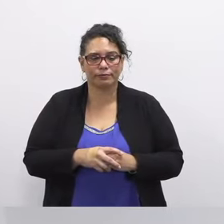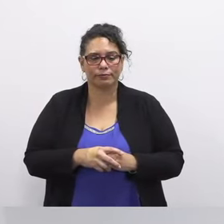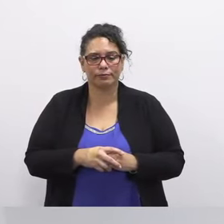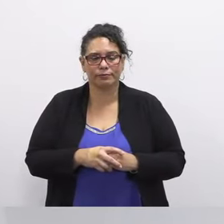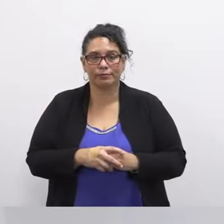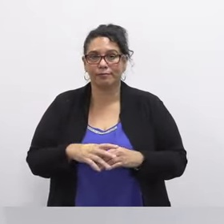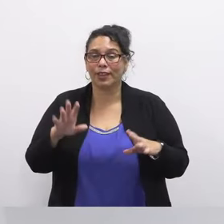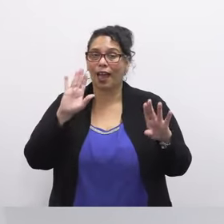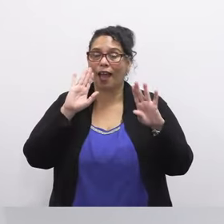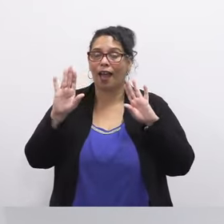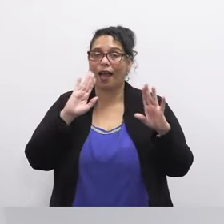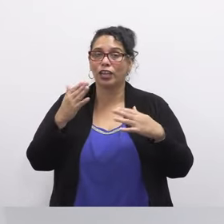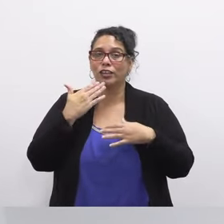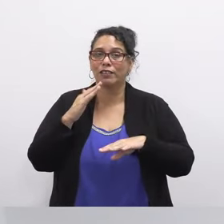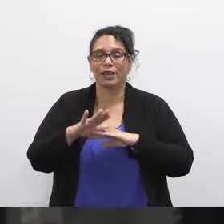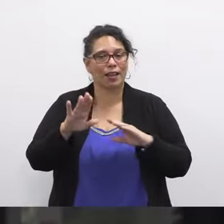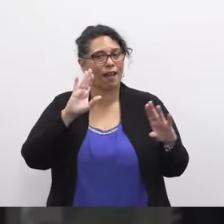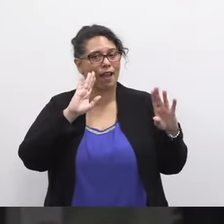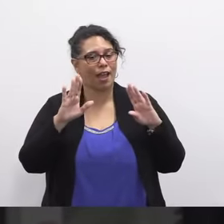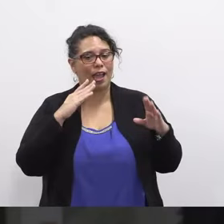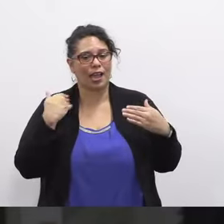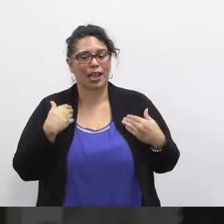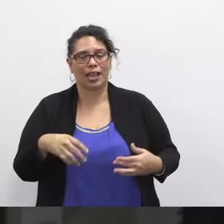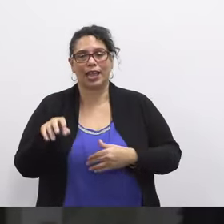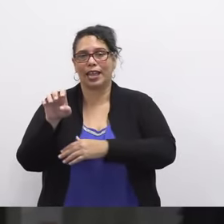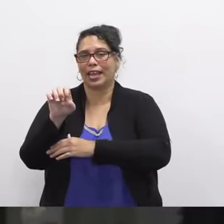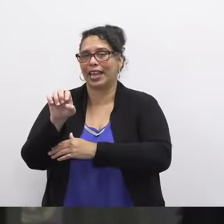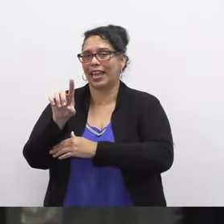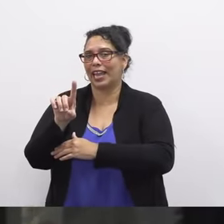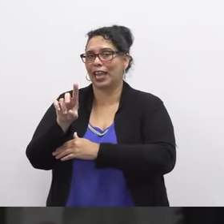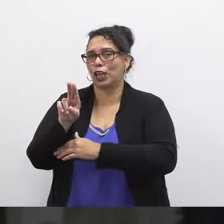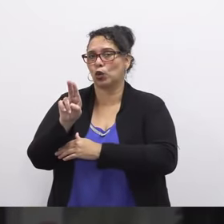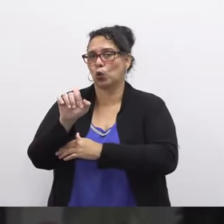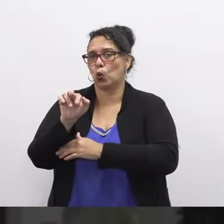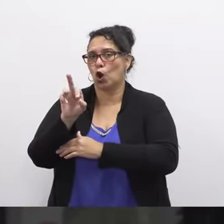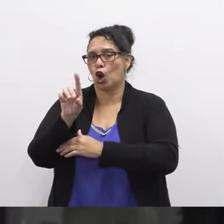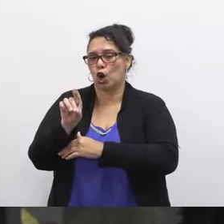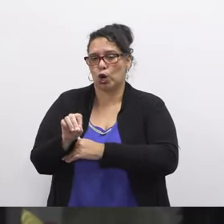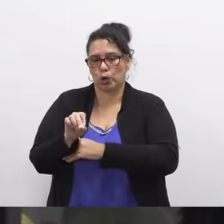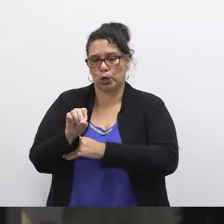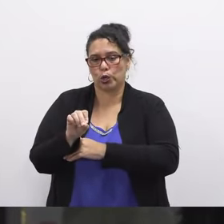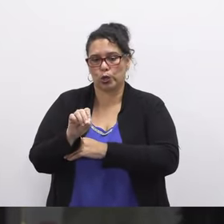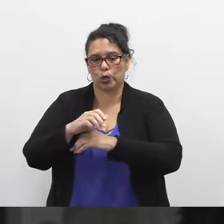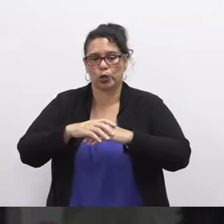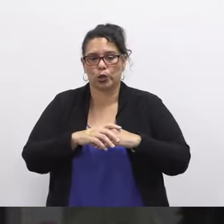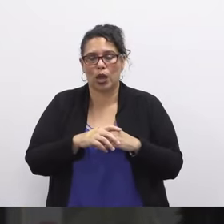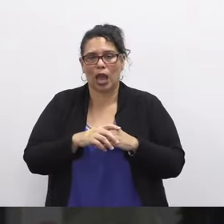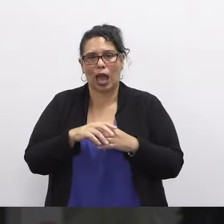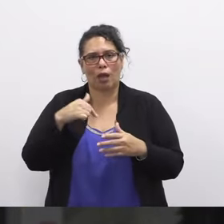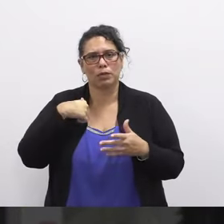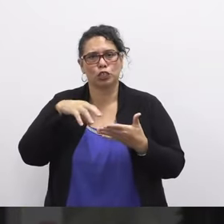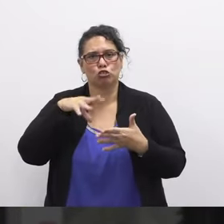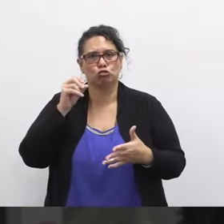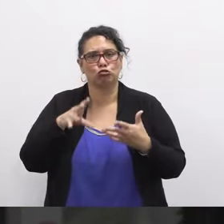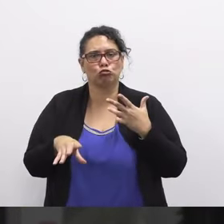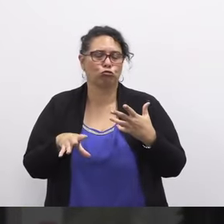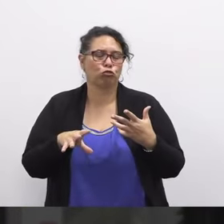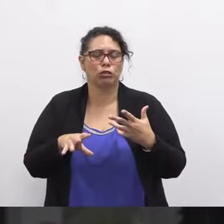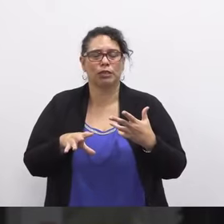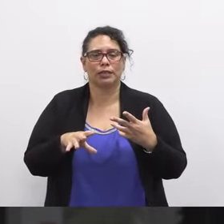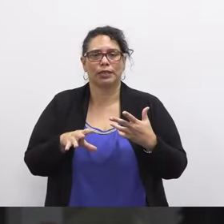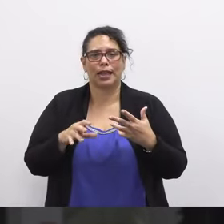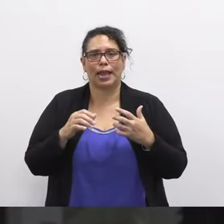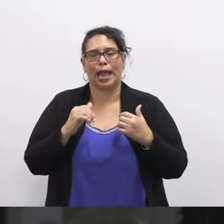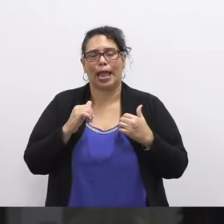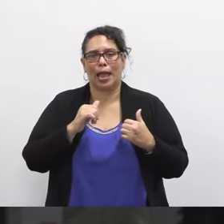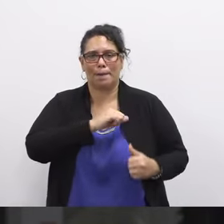Hi, good evening. Hi, good evening. My name is Eduardo Dominguez, and I am an 11th grade Technology Pathway Student Ambassador and also swim for